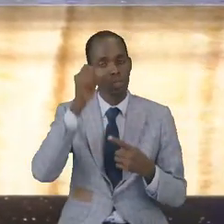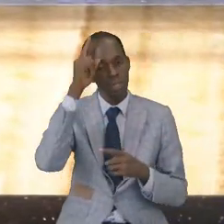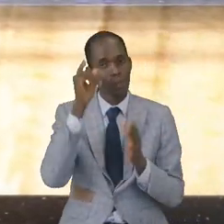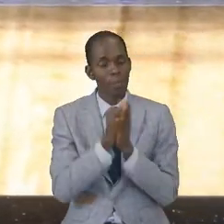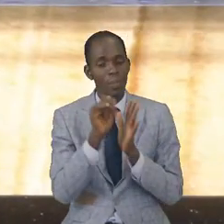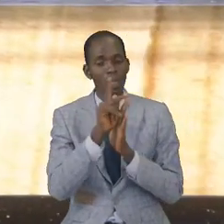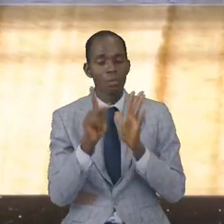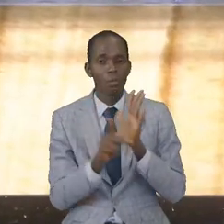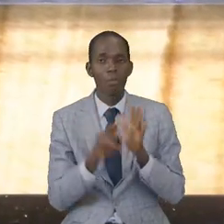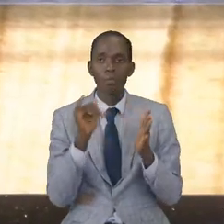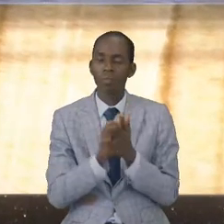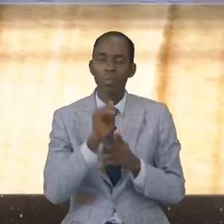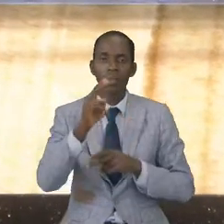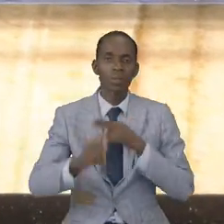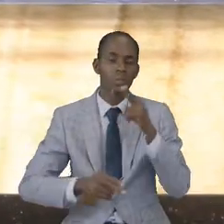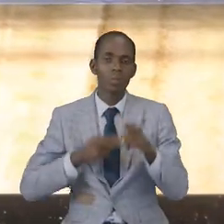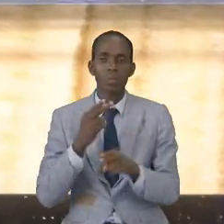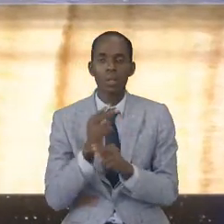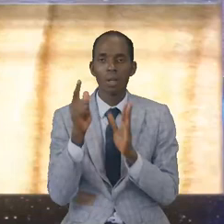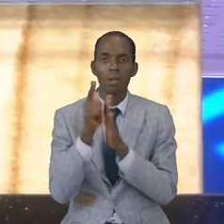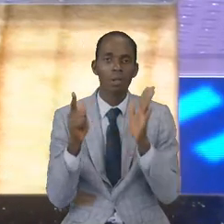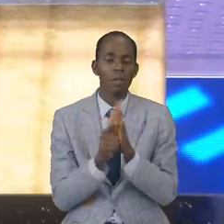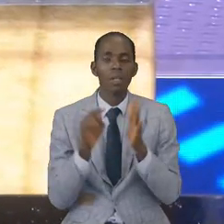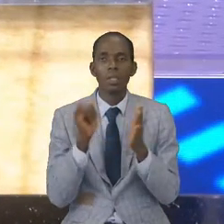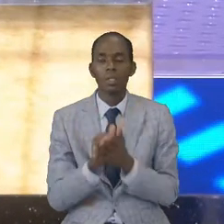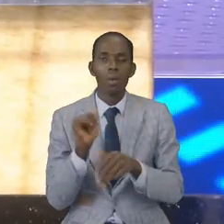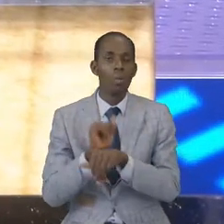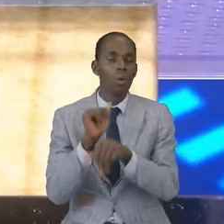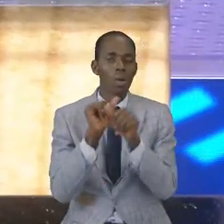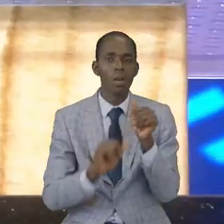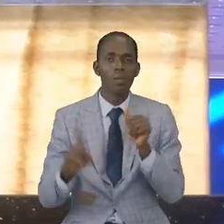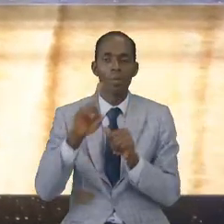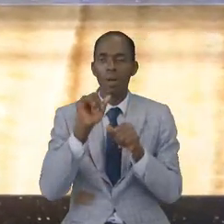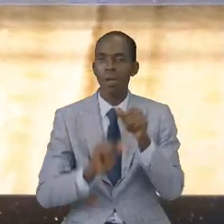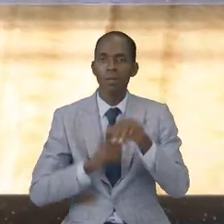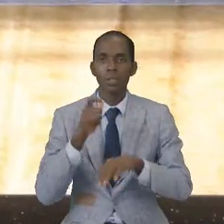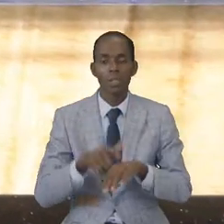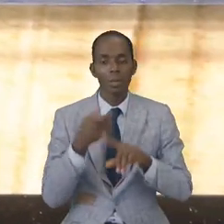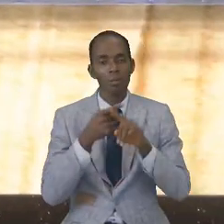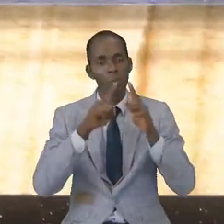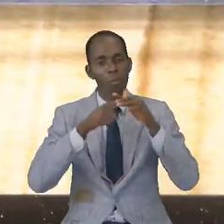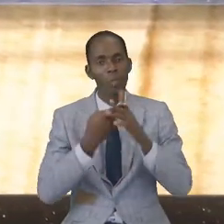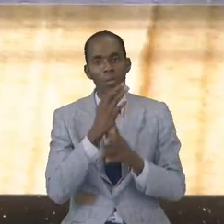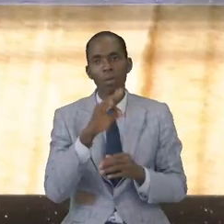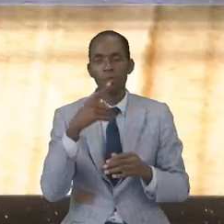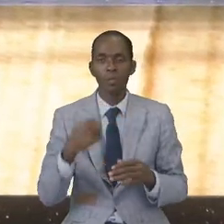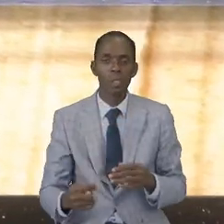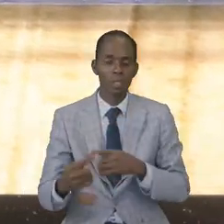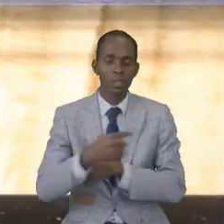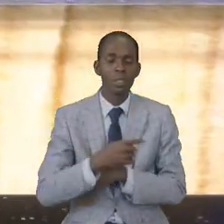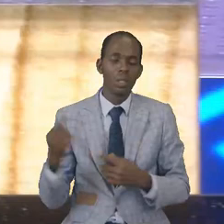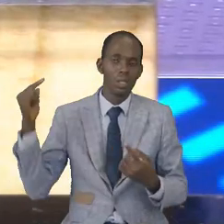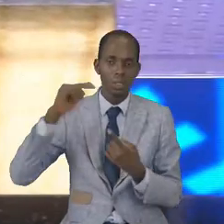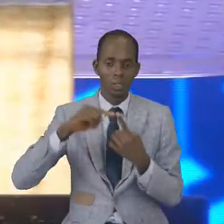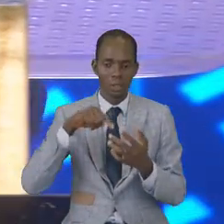and that universal law that works everywhere, every time, from the beginning of days until this